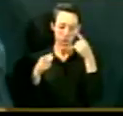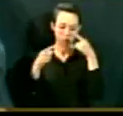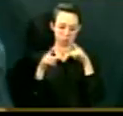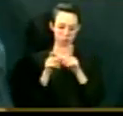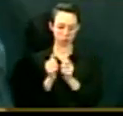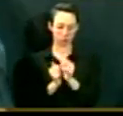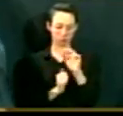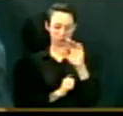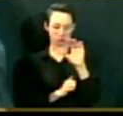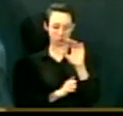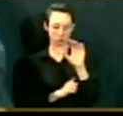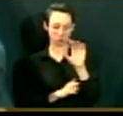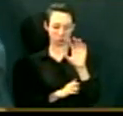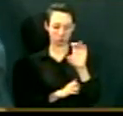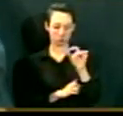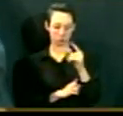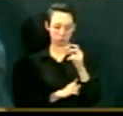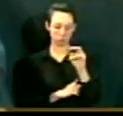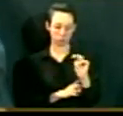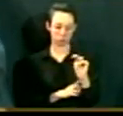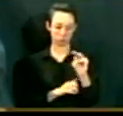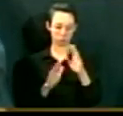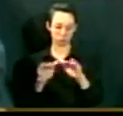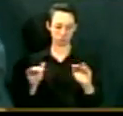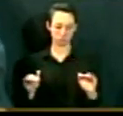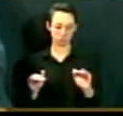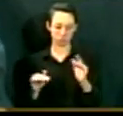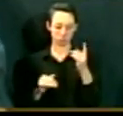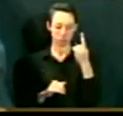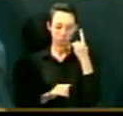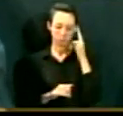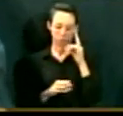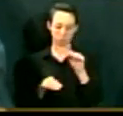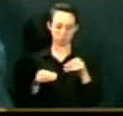and treatment to qualified children at selected schools.